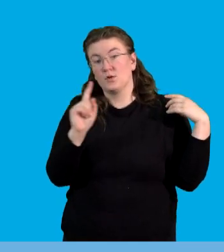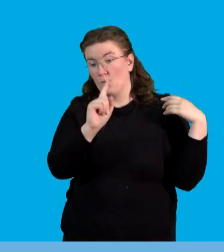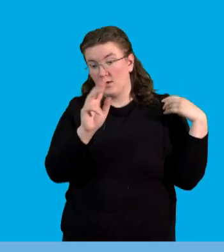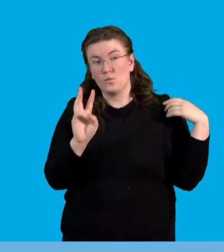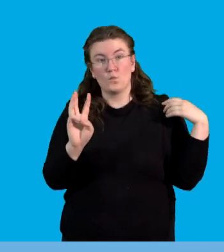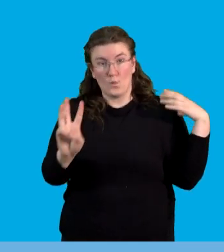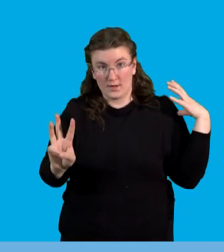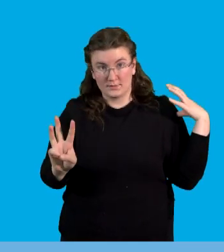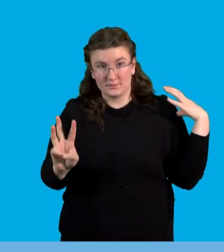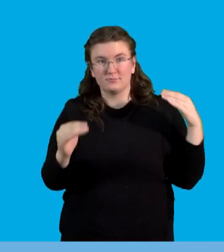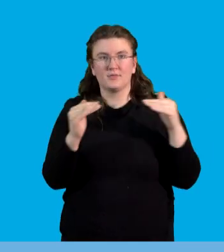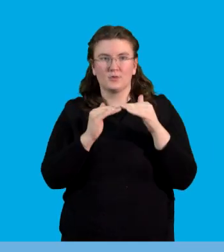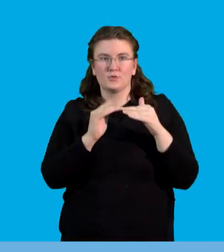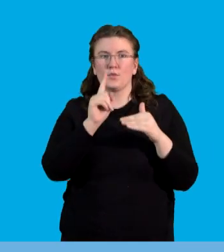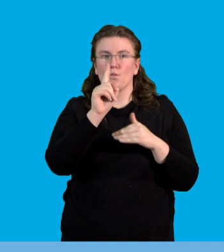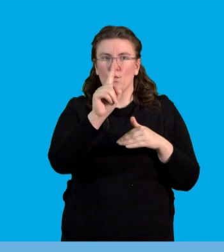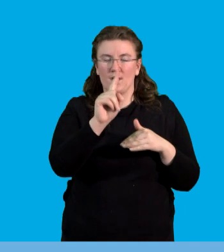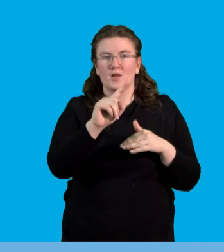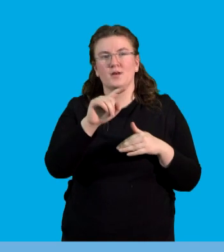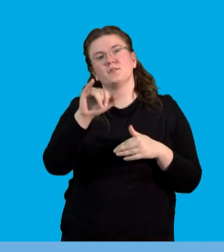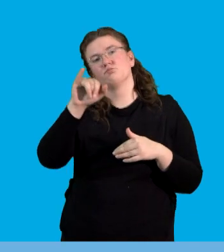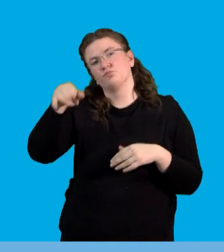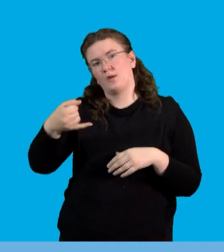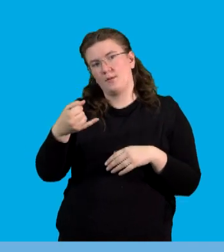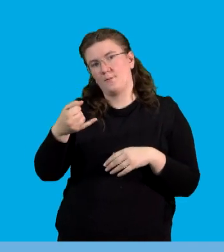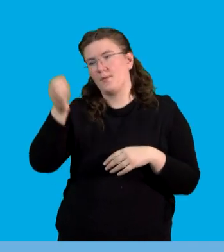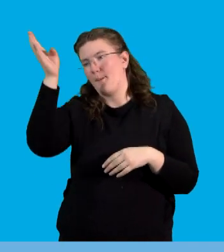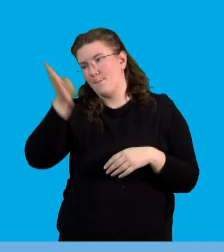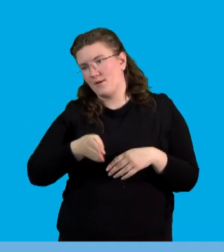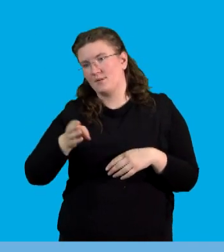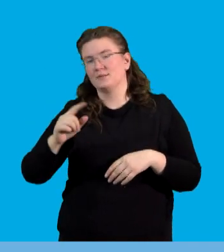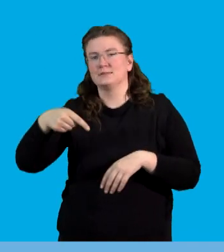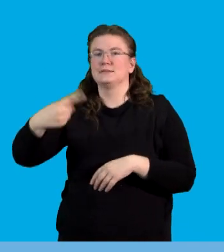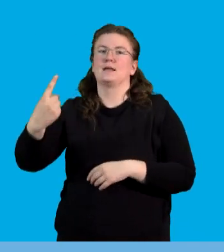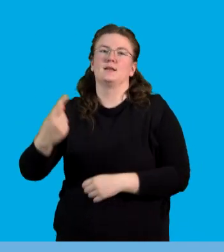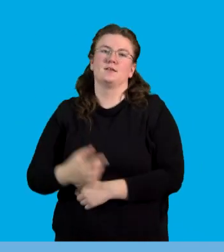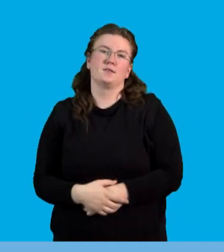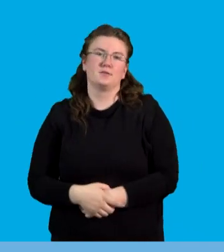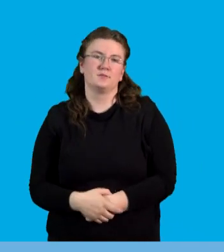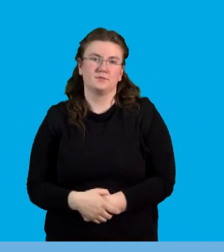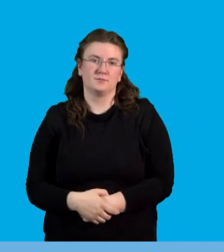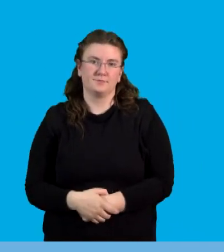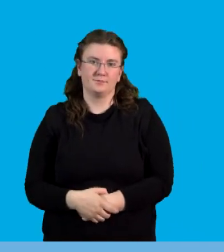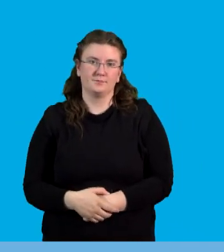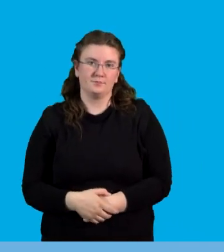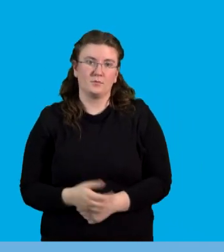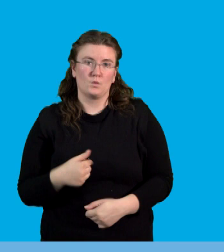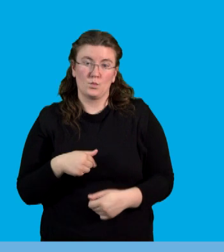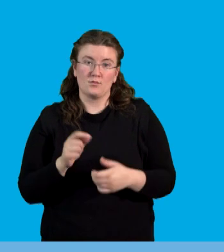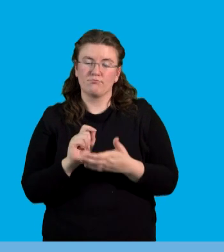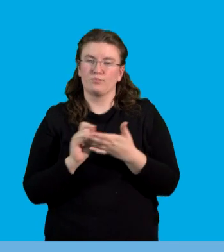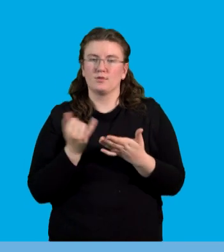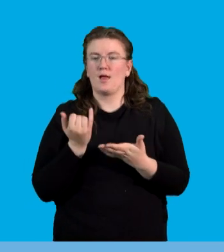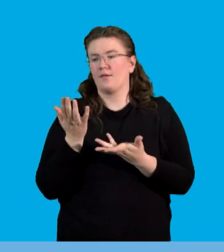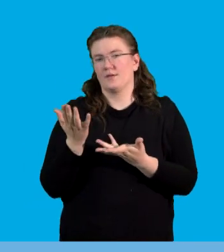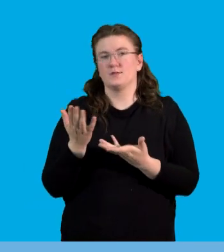to 1 joule per second. So in other words, this can be written as 1 joule over 1 second. So